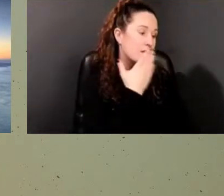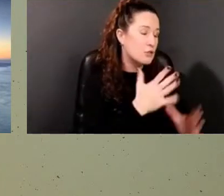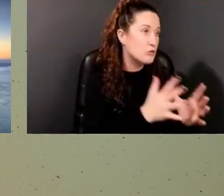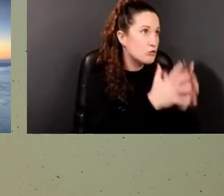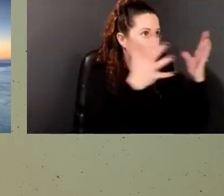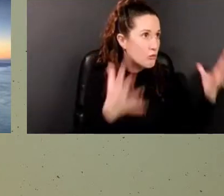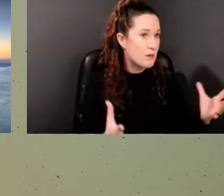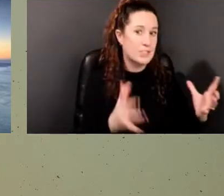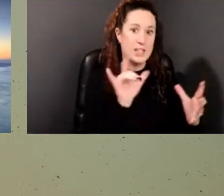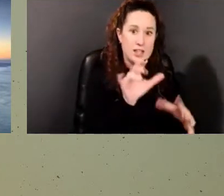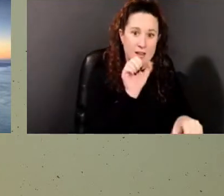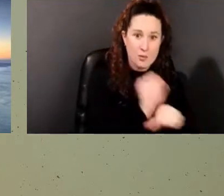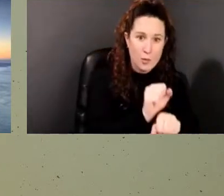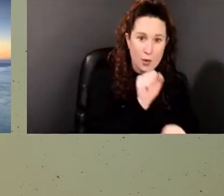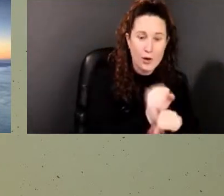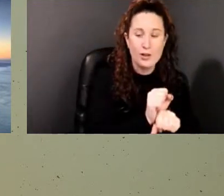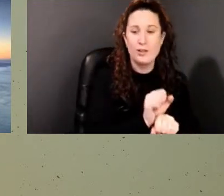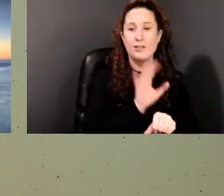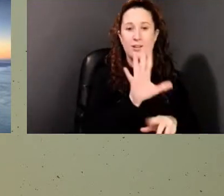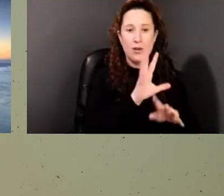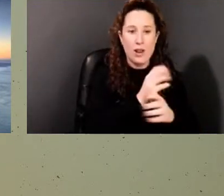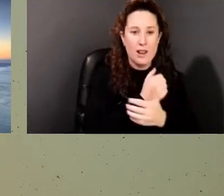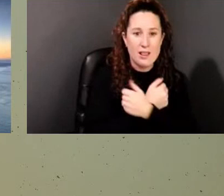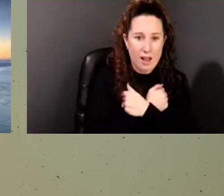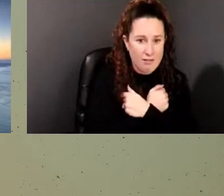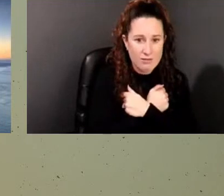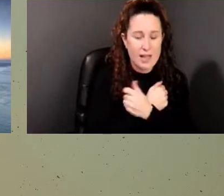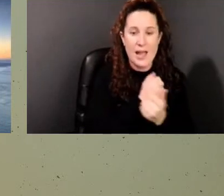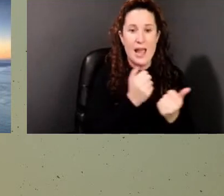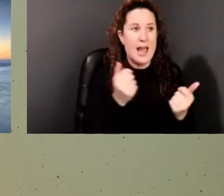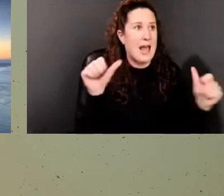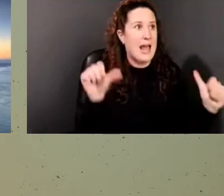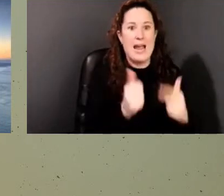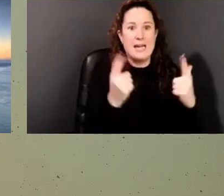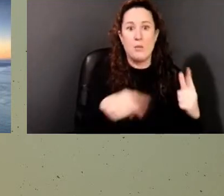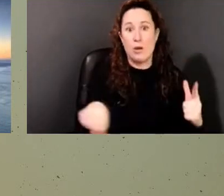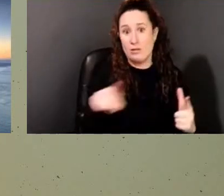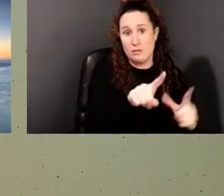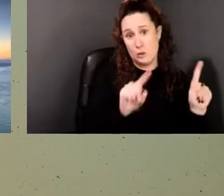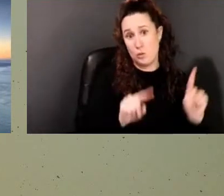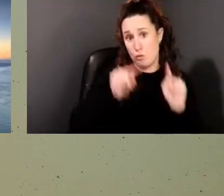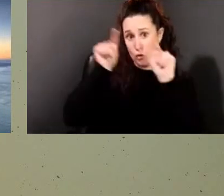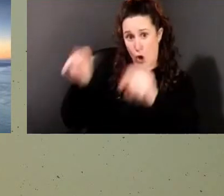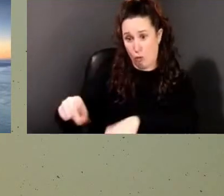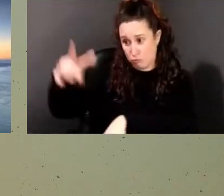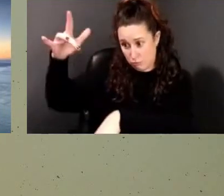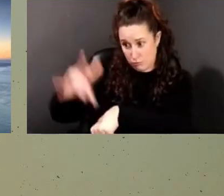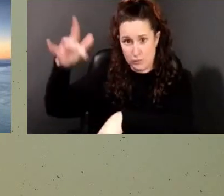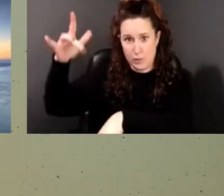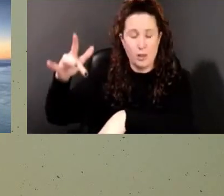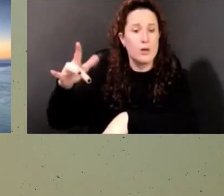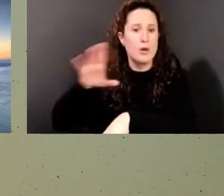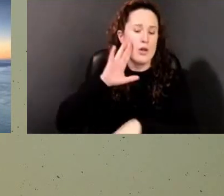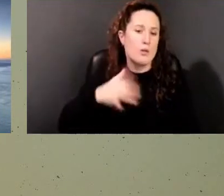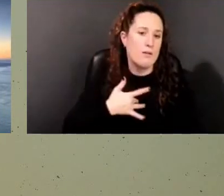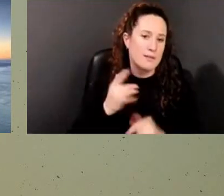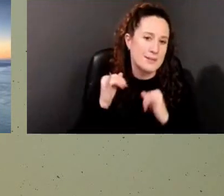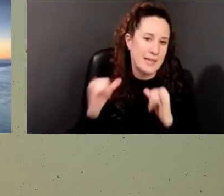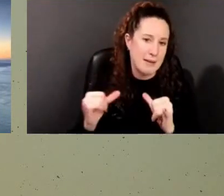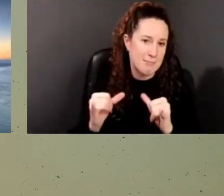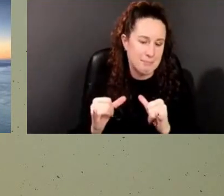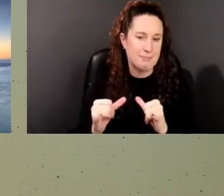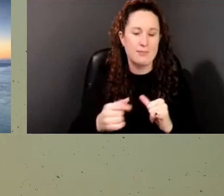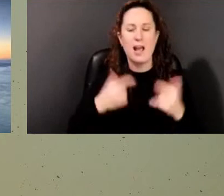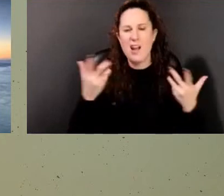obviously comes through to anyone who visits the site. As I said at the top when we started,